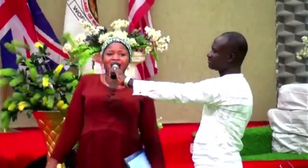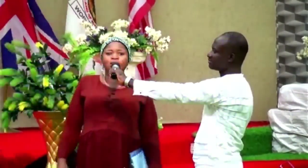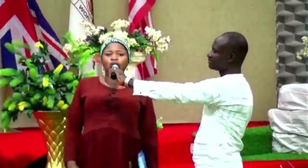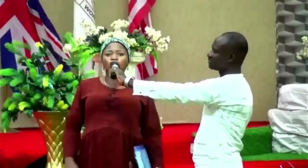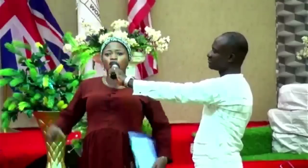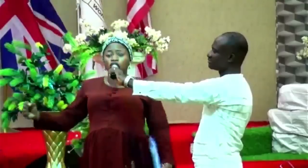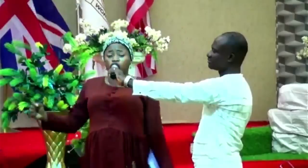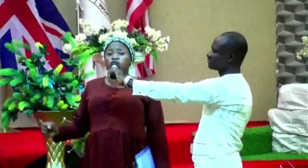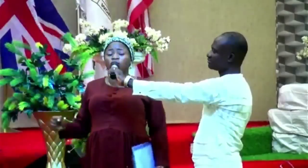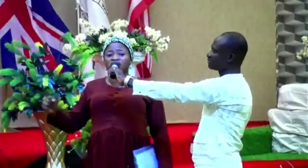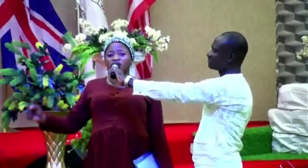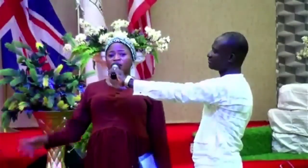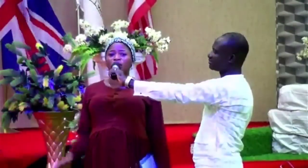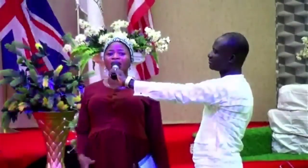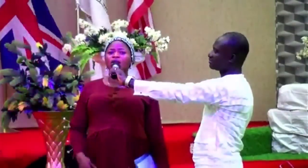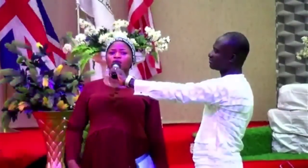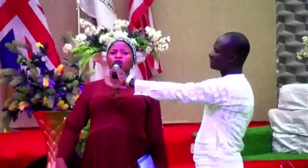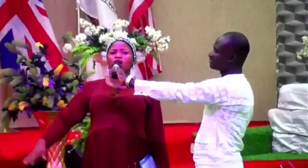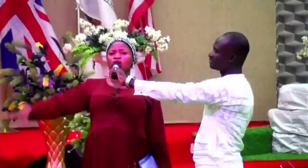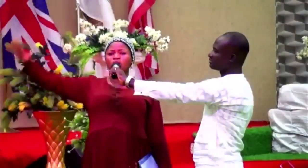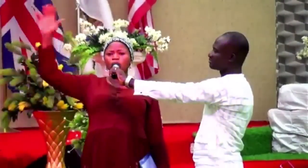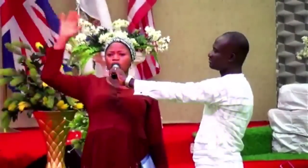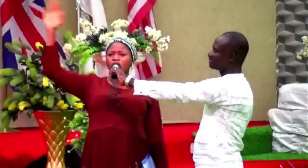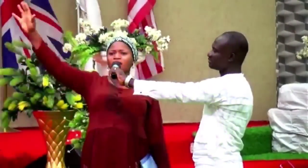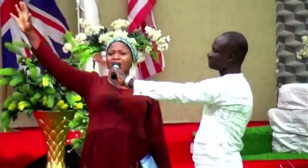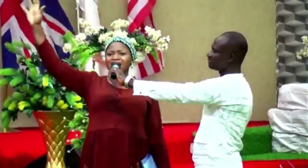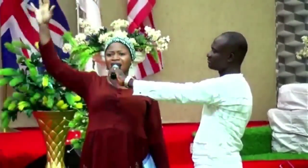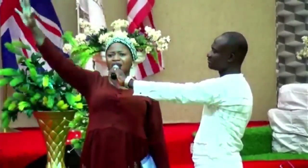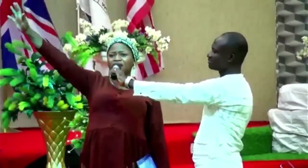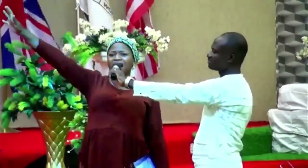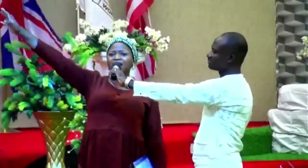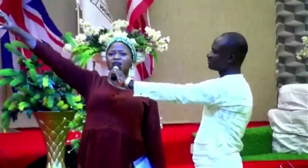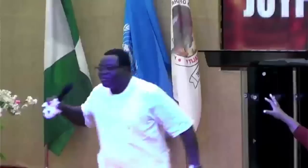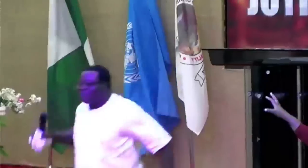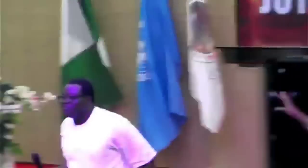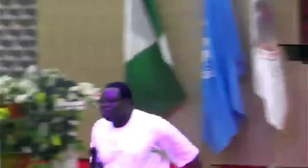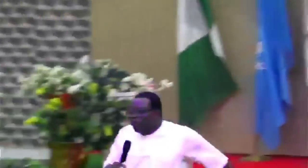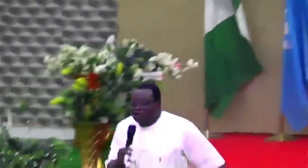repete mo gudo lo mo re si nse bi oba mo dupe lowo olorun pe mo bi omo na laya talafia